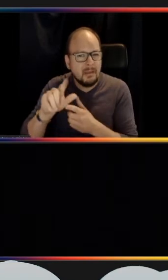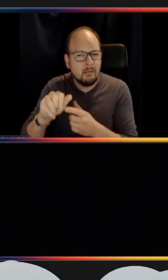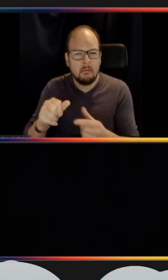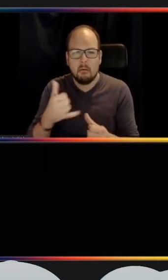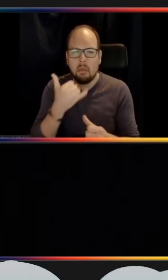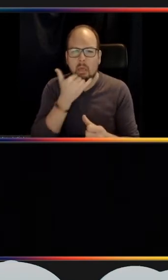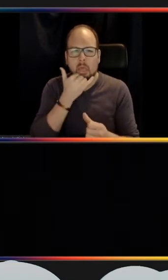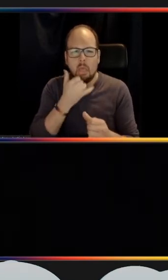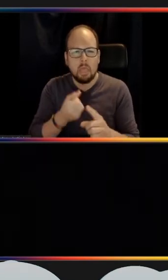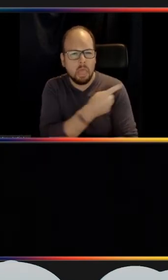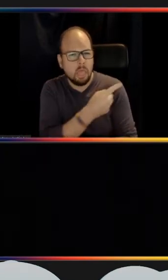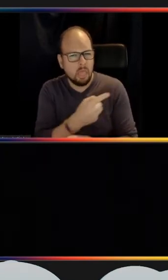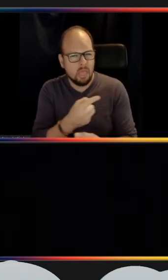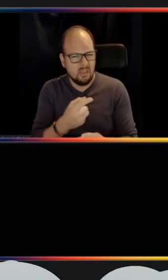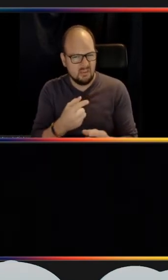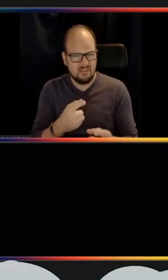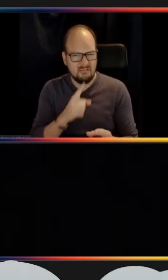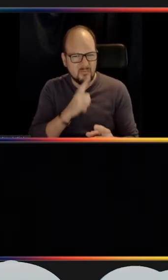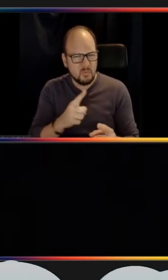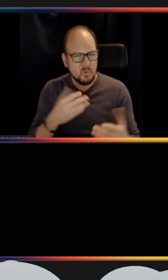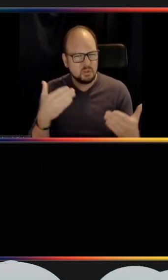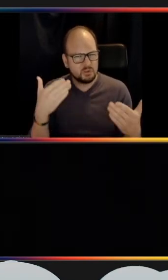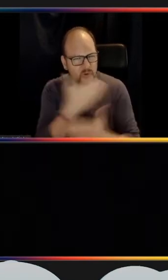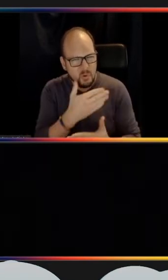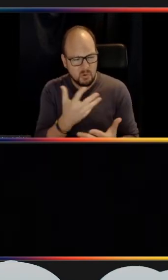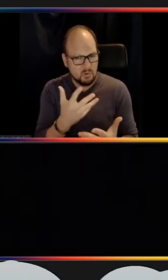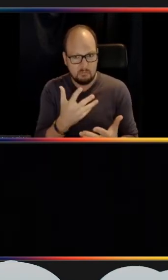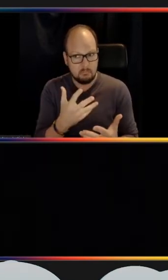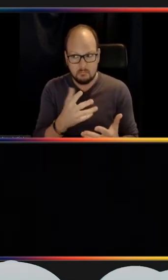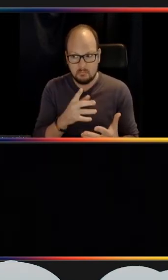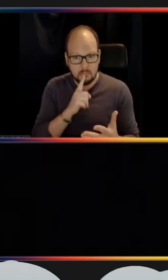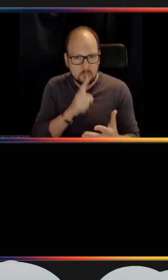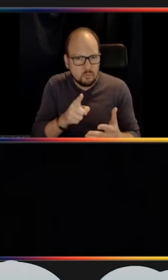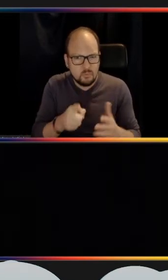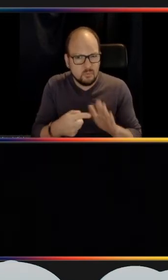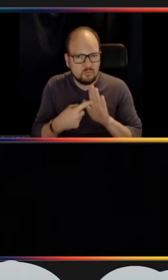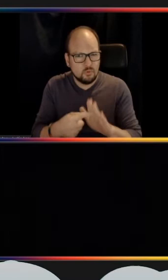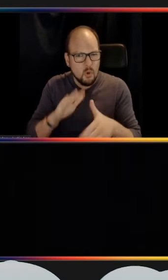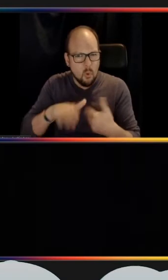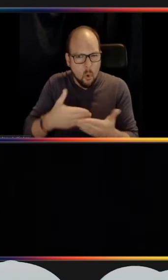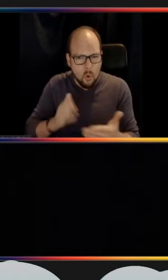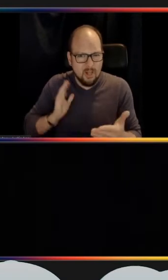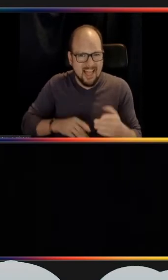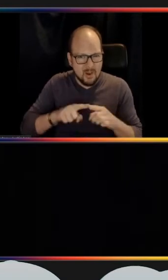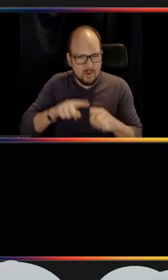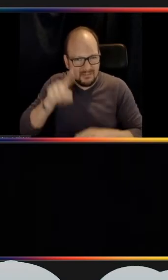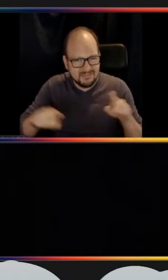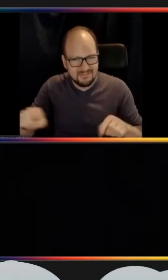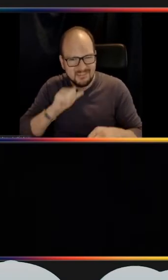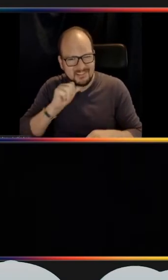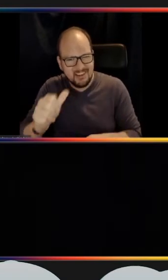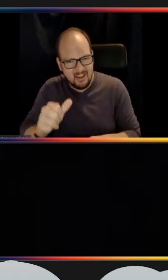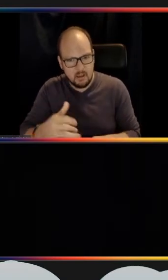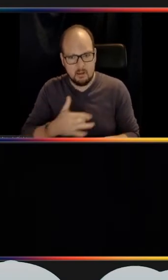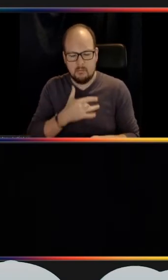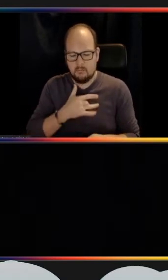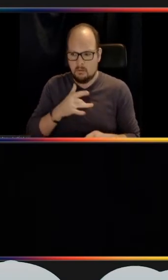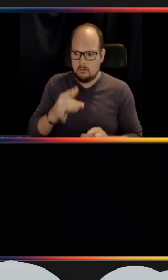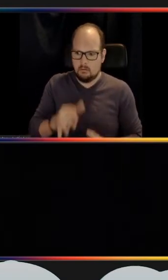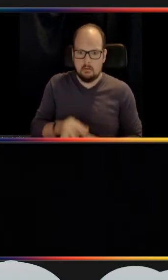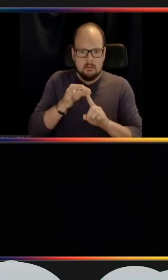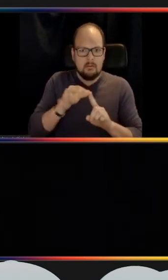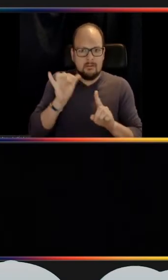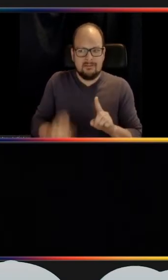and just a little corner of what we really are as a community. So I think it's super cool to see a Latina like this. This is more like the Latinas that I know